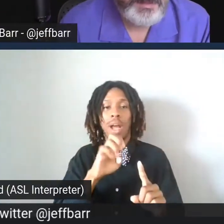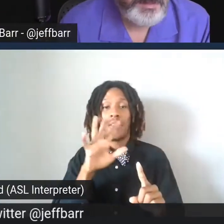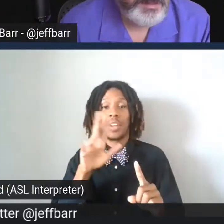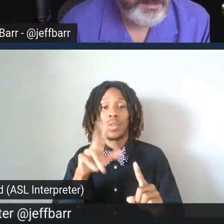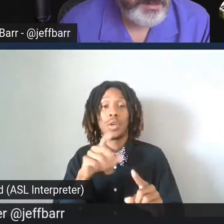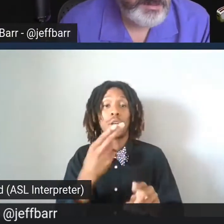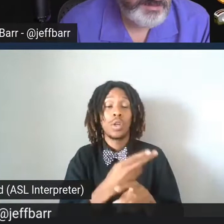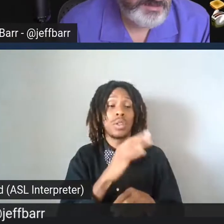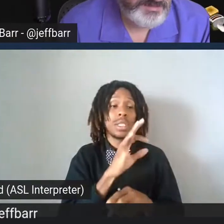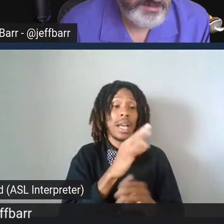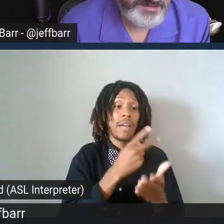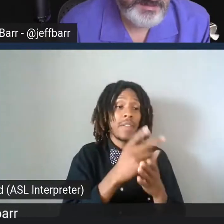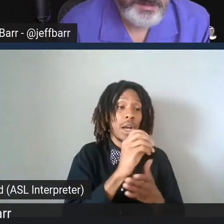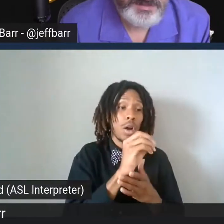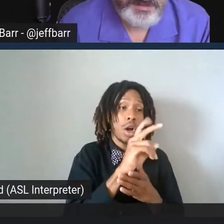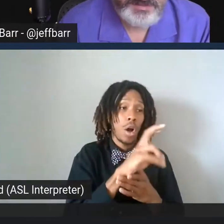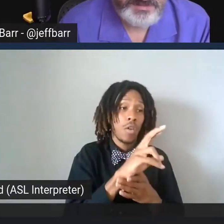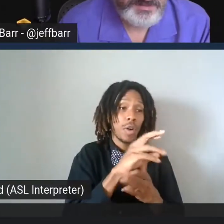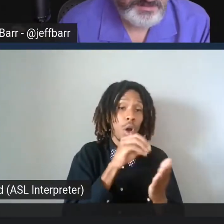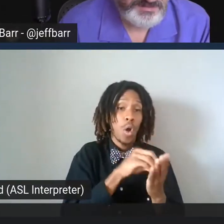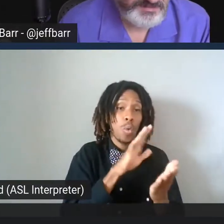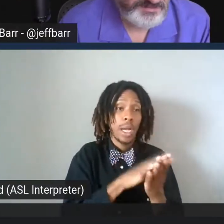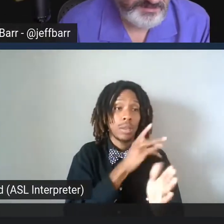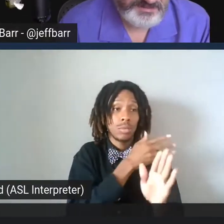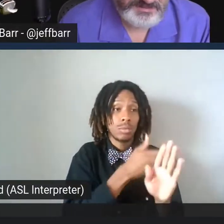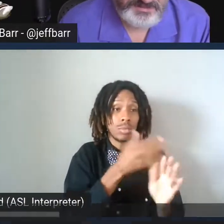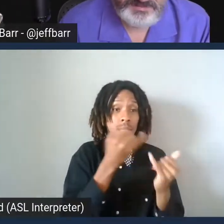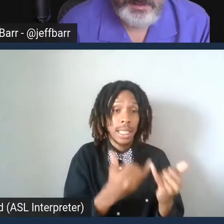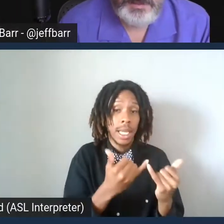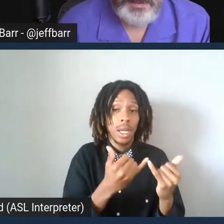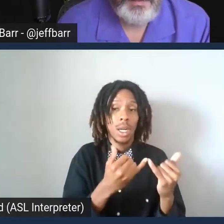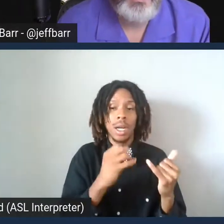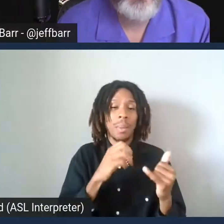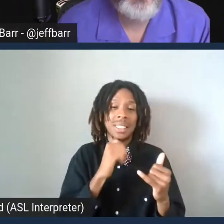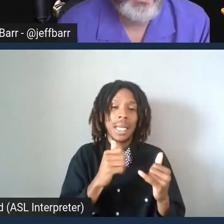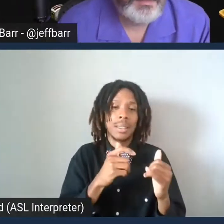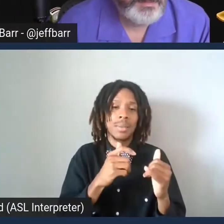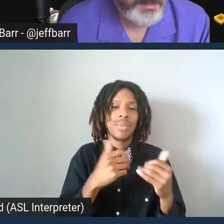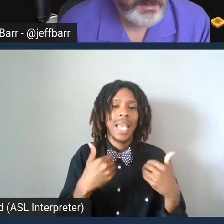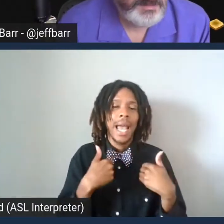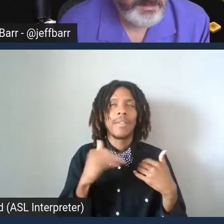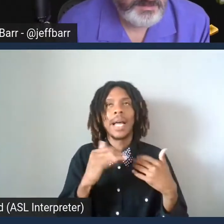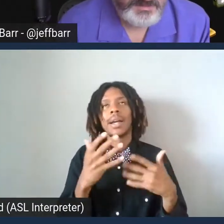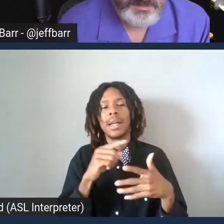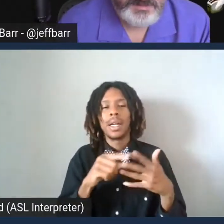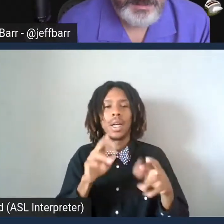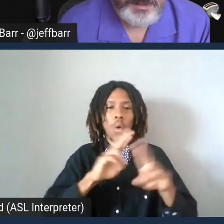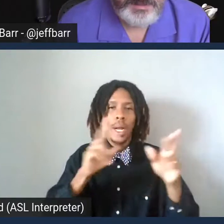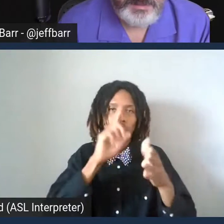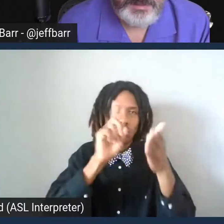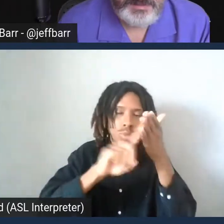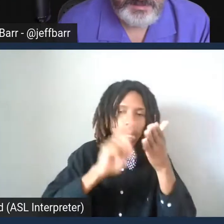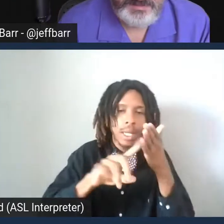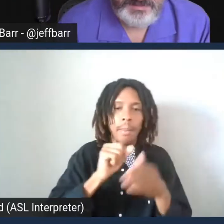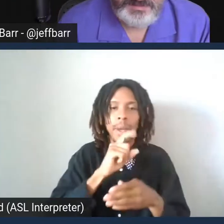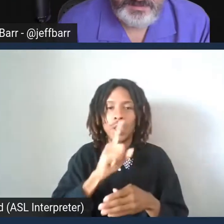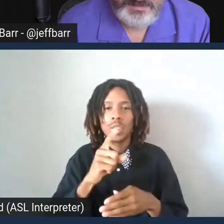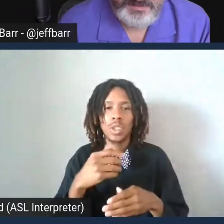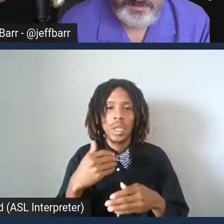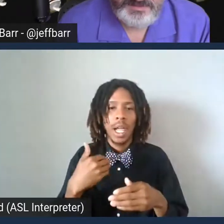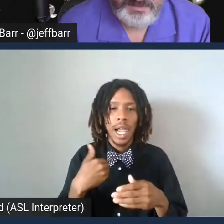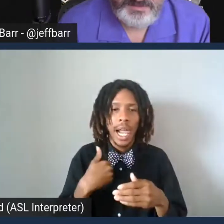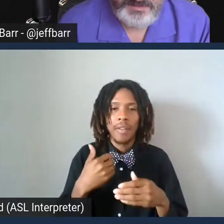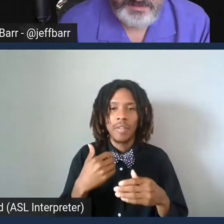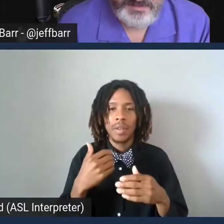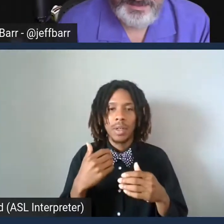failover records today, but you know, it does not have things like readiness checks to make sure that you have parity and you're ready